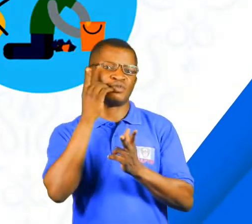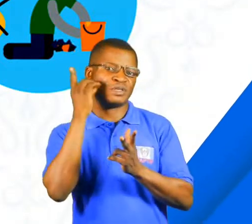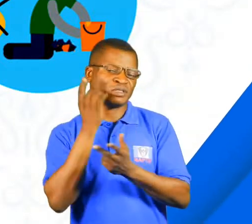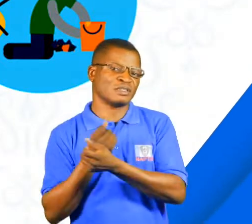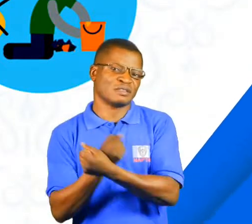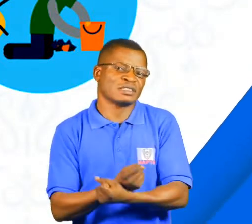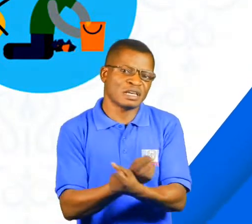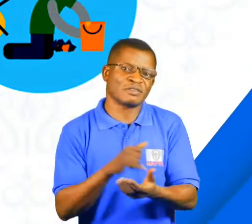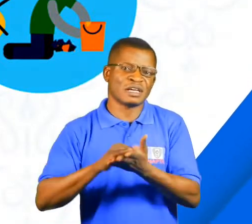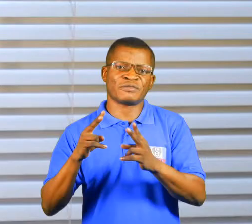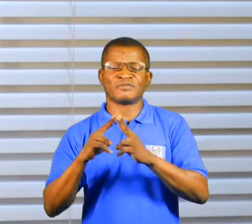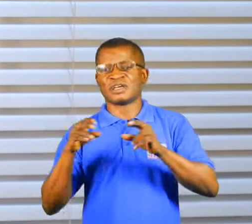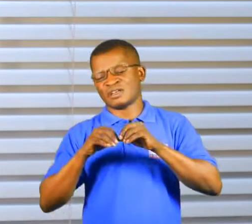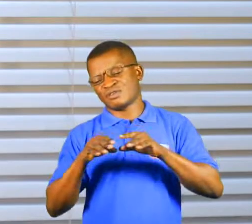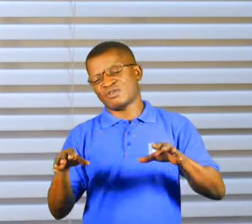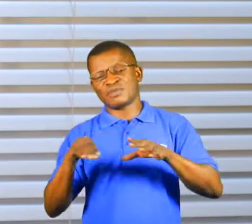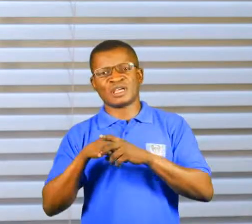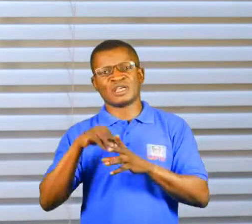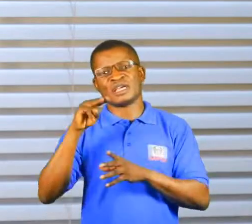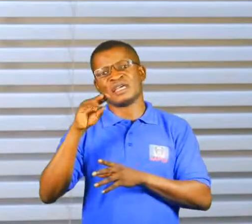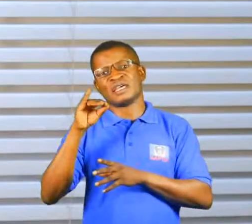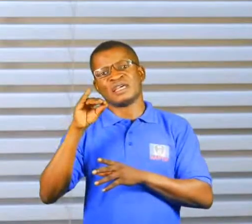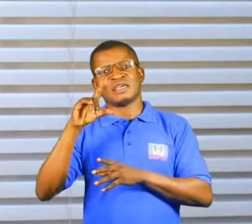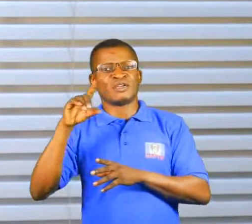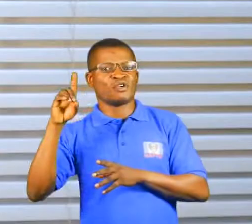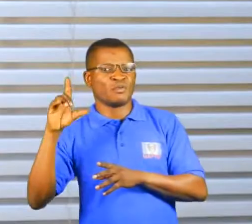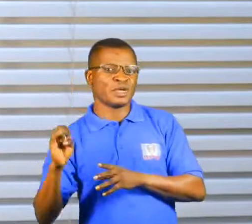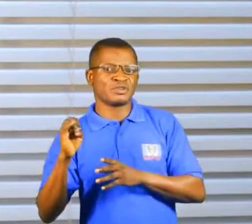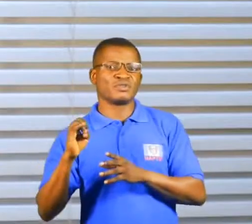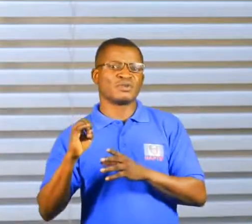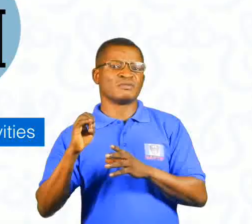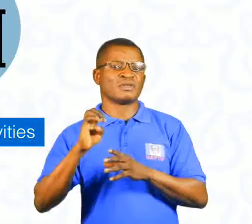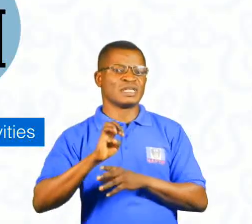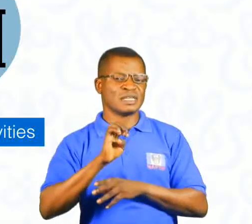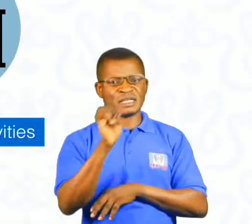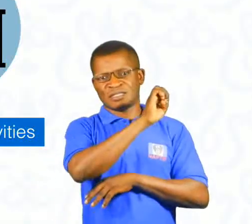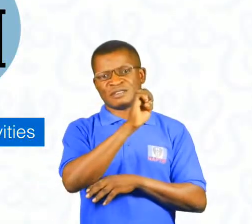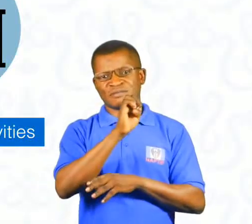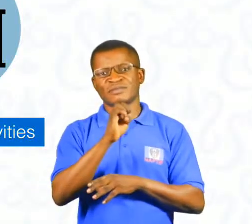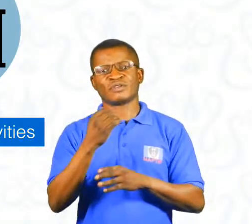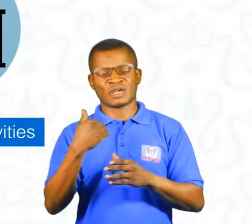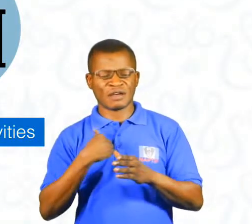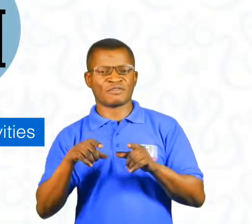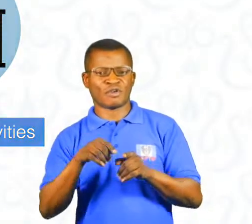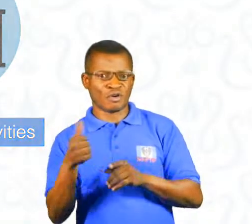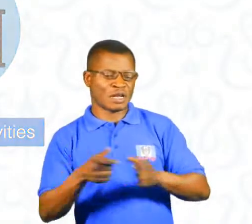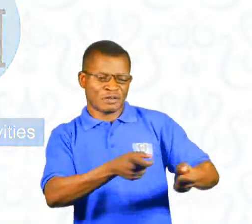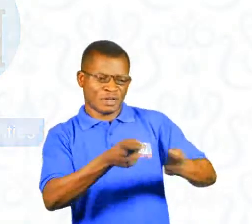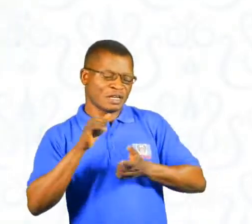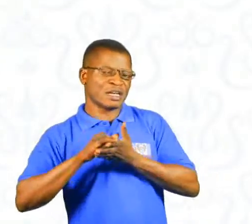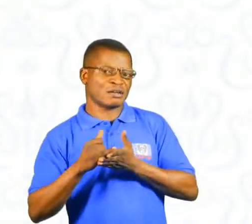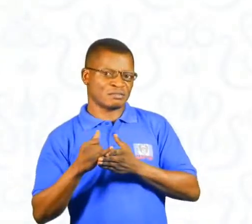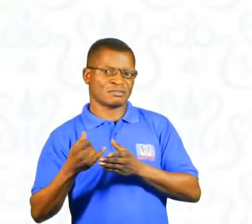also domestic servitude, which is very prevalent in the Middle East and Gulf countries. We have organ